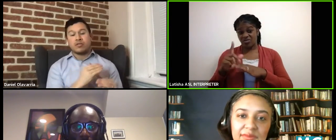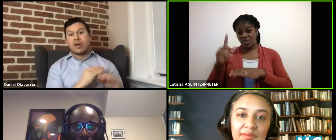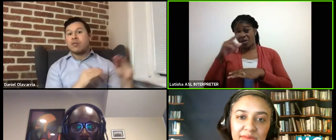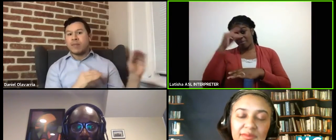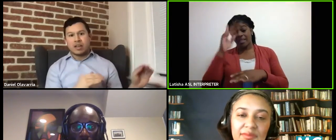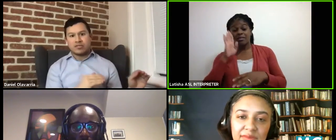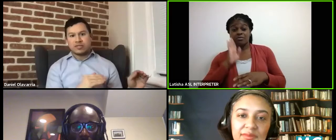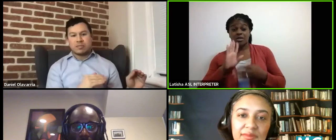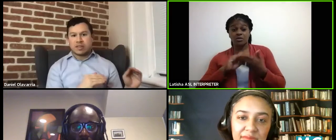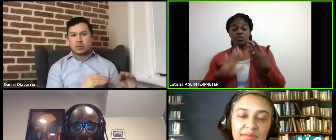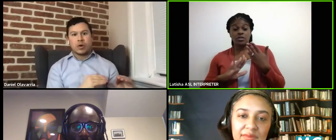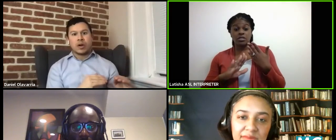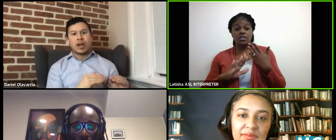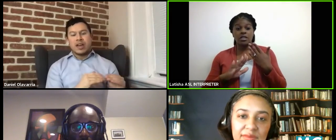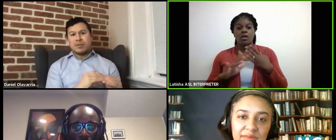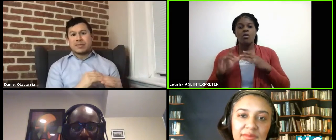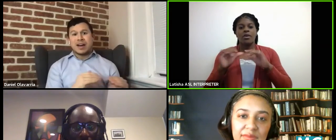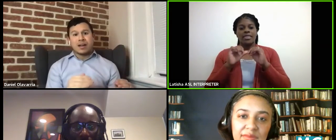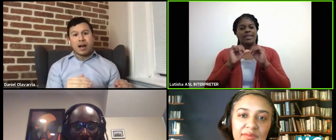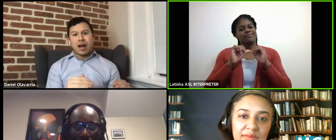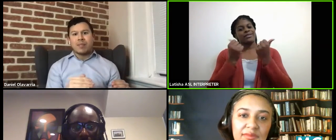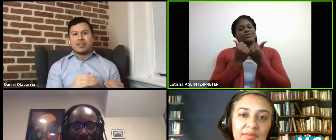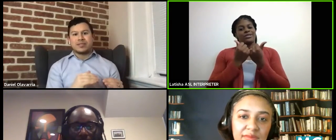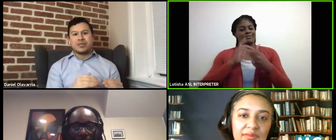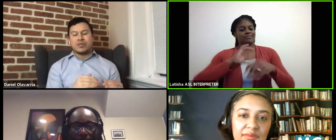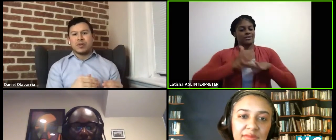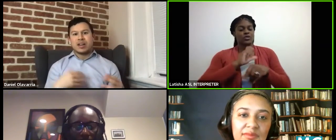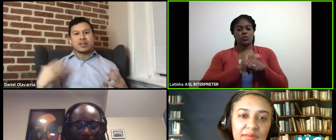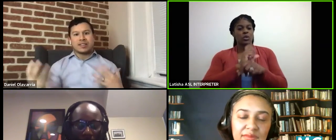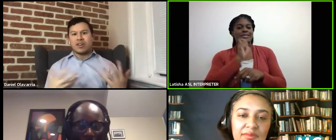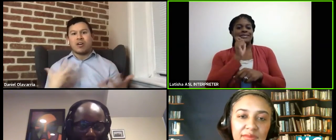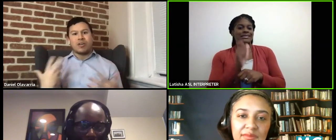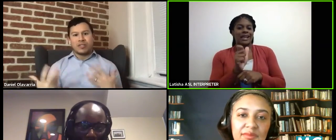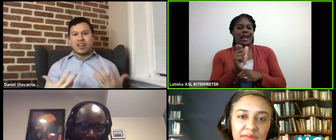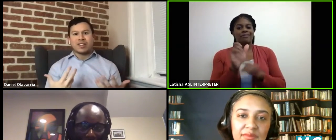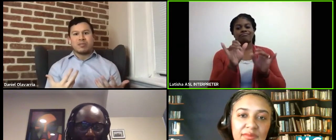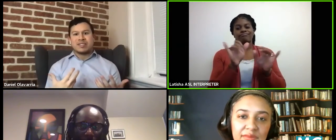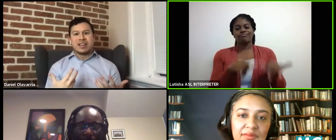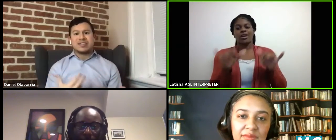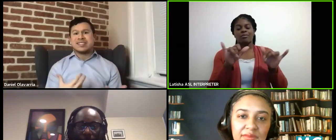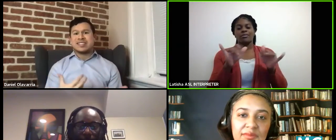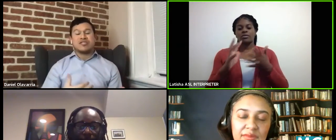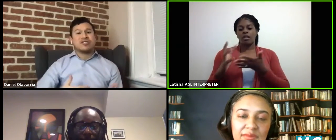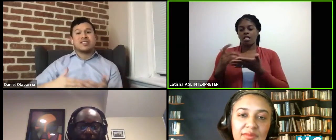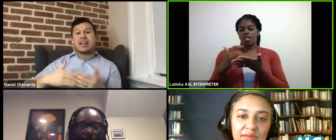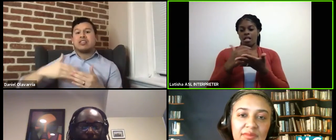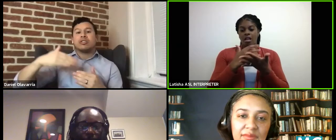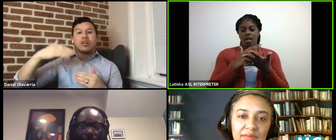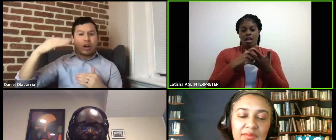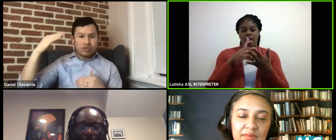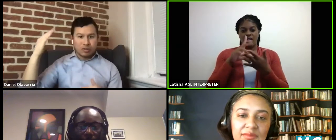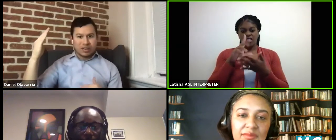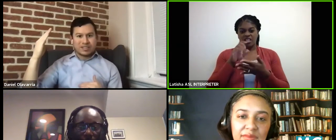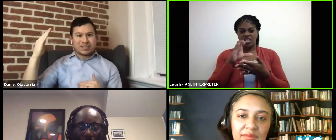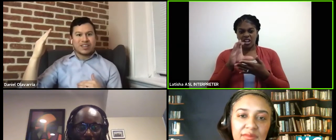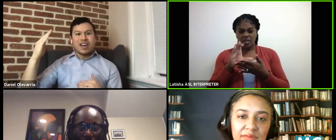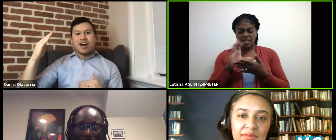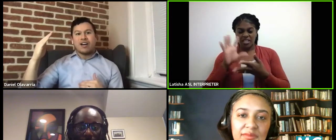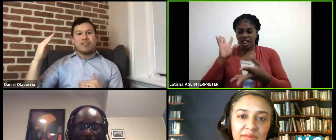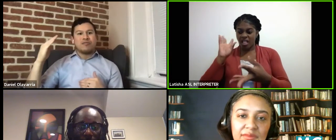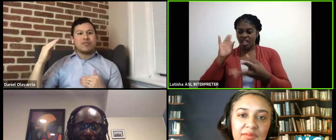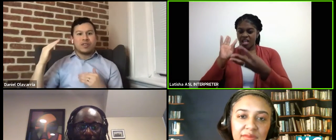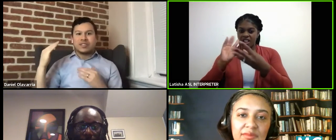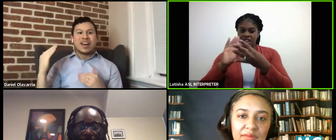you know, throughout my agency-based work, it was not uncommon to collect all the documents and to see just a laundry